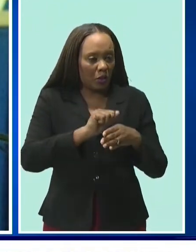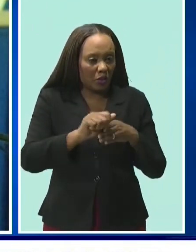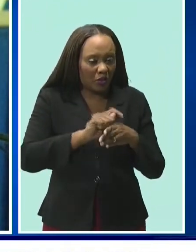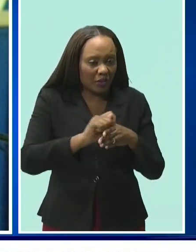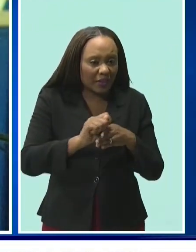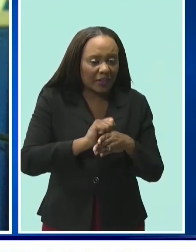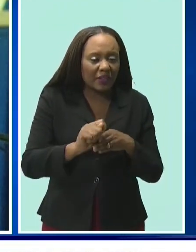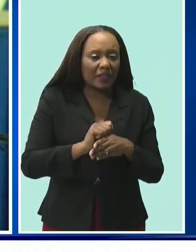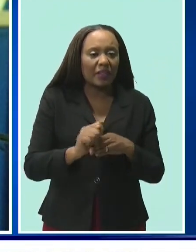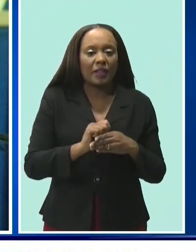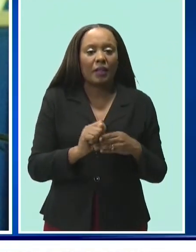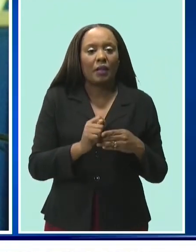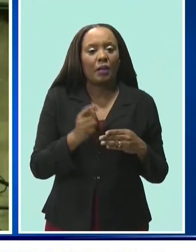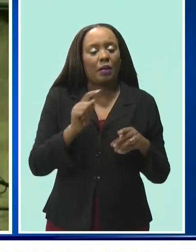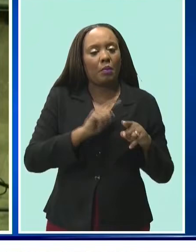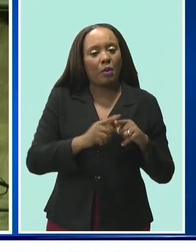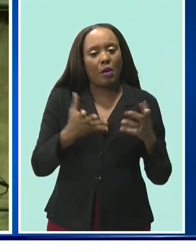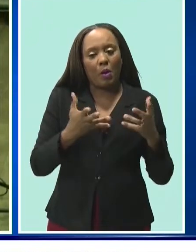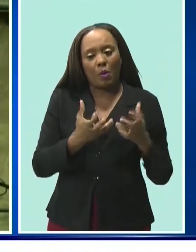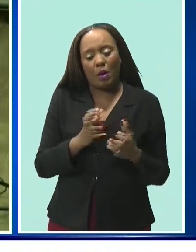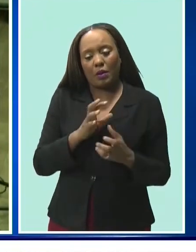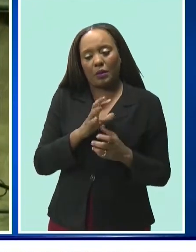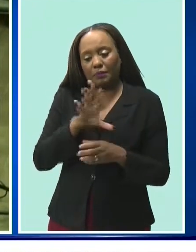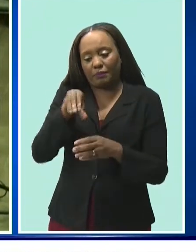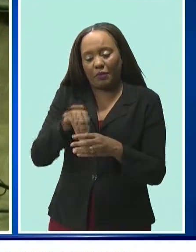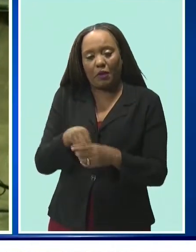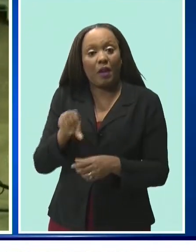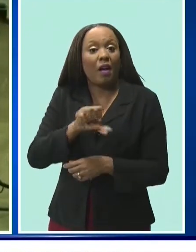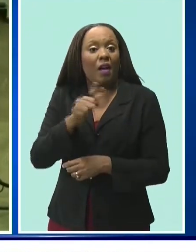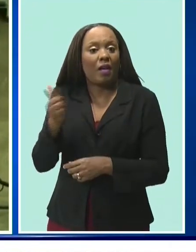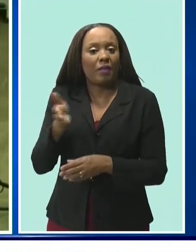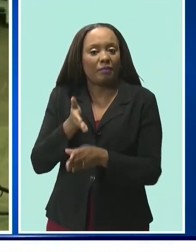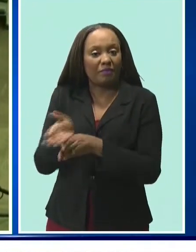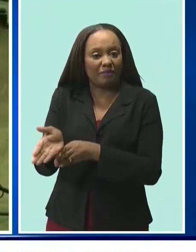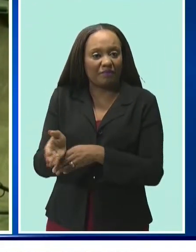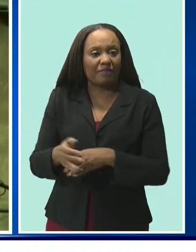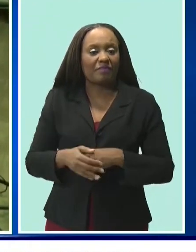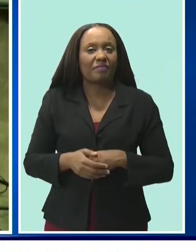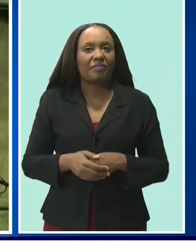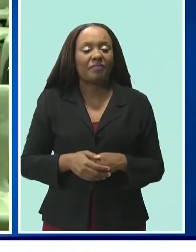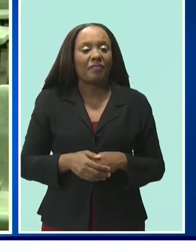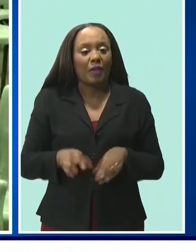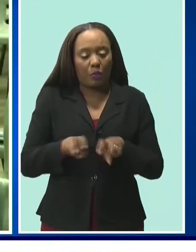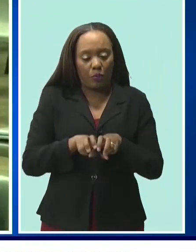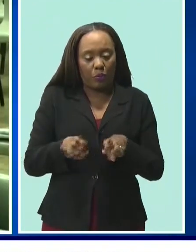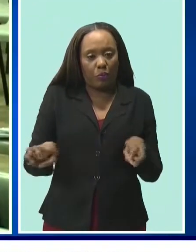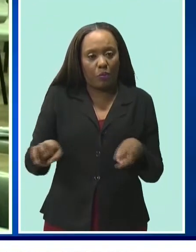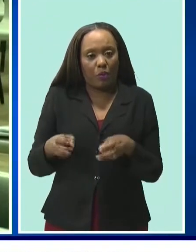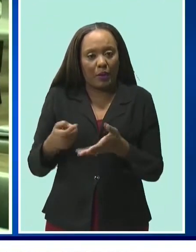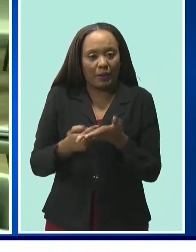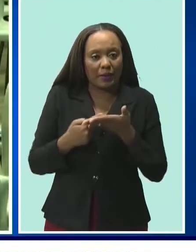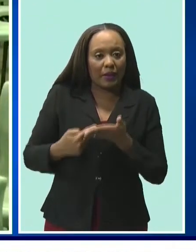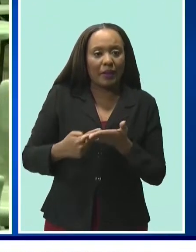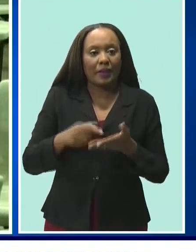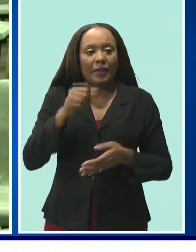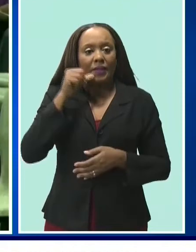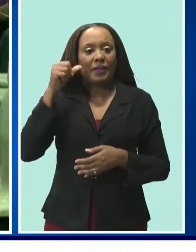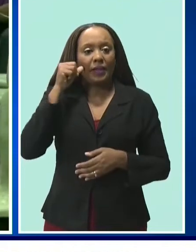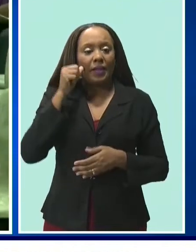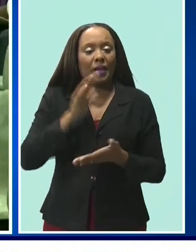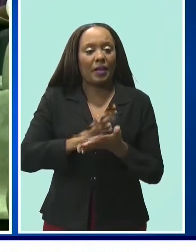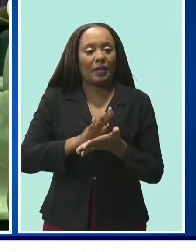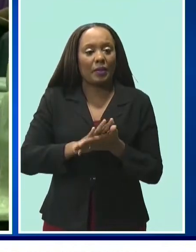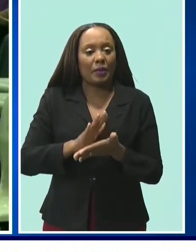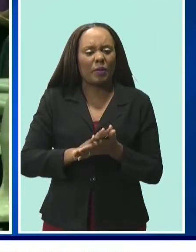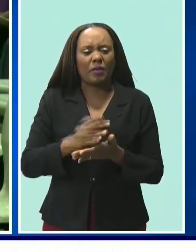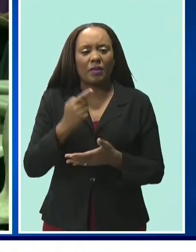particular venture that they're going into. Mr. Doughton was a panelist during a Straight Talk business session at the Alexandra School. He confirms